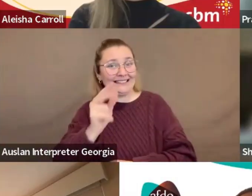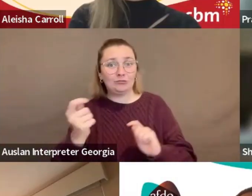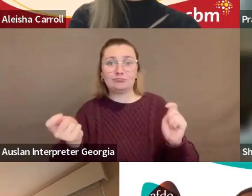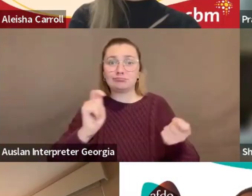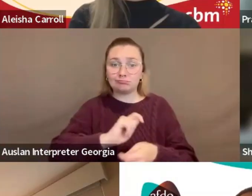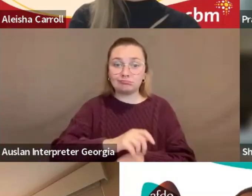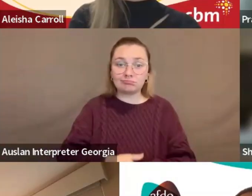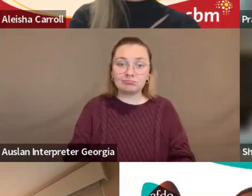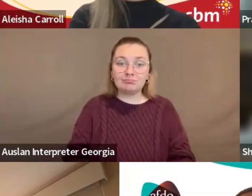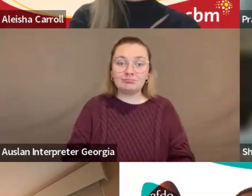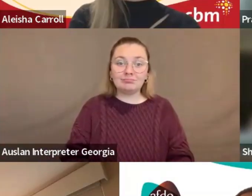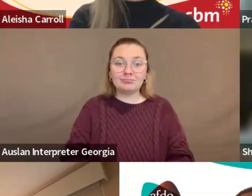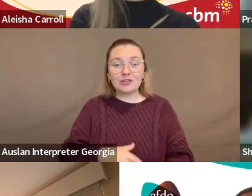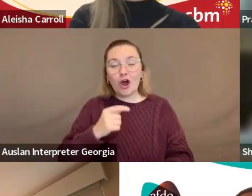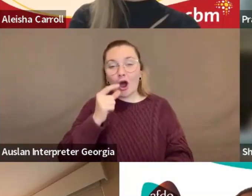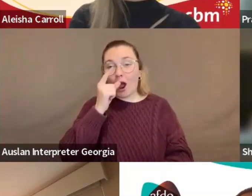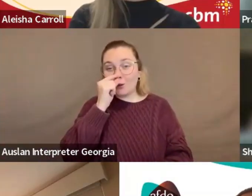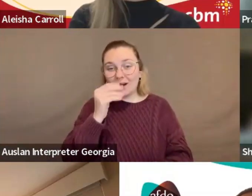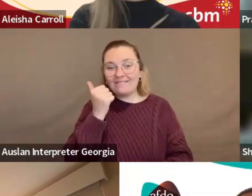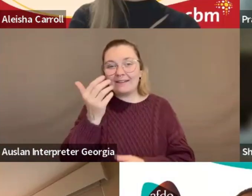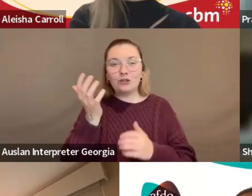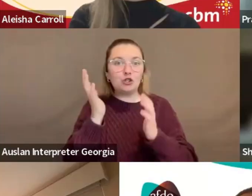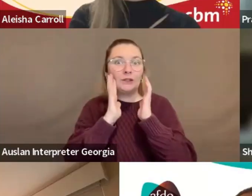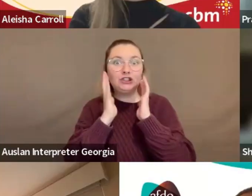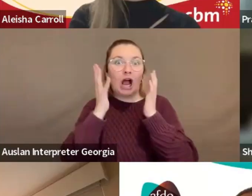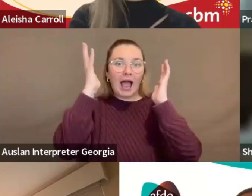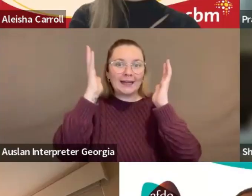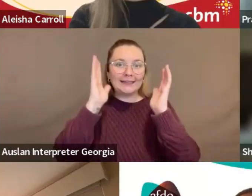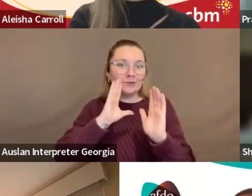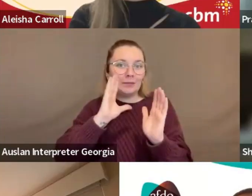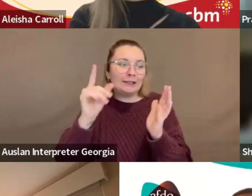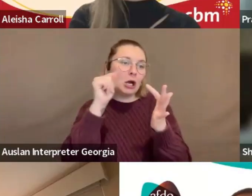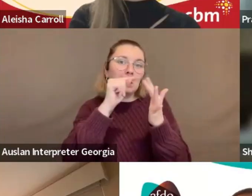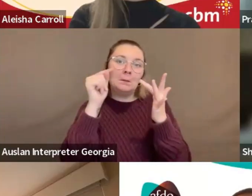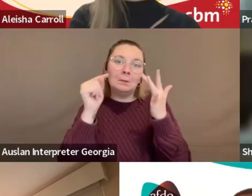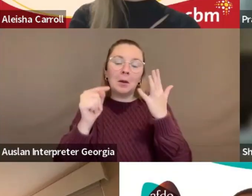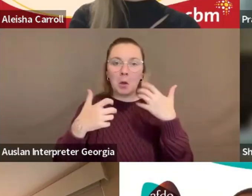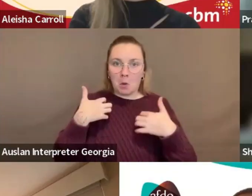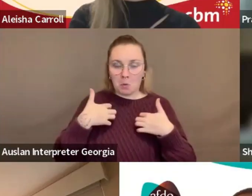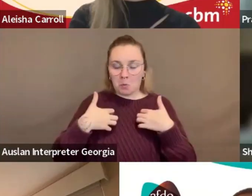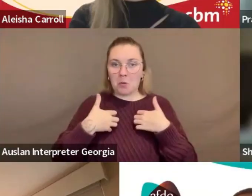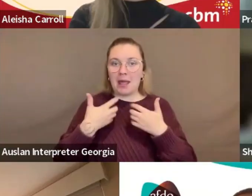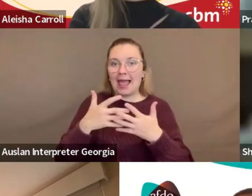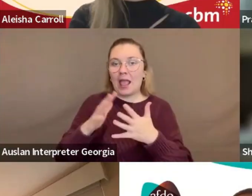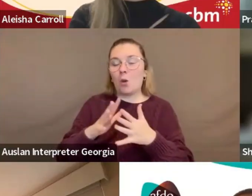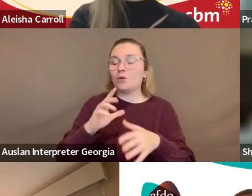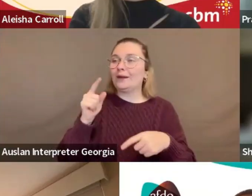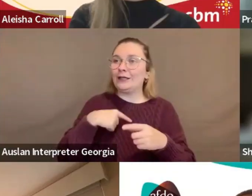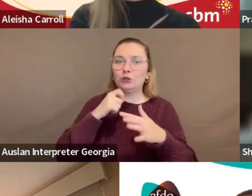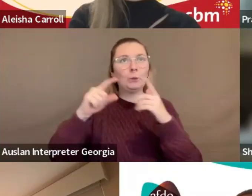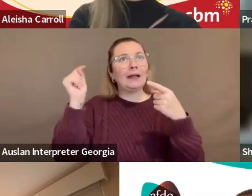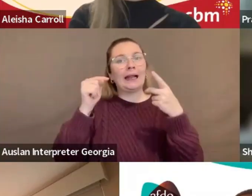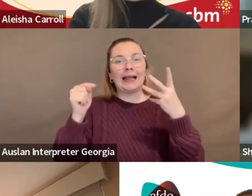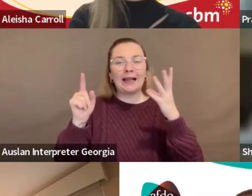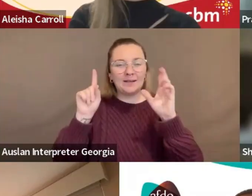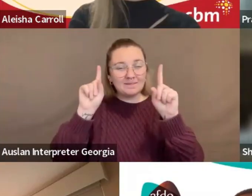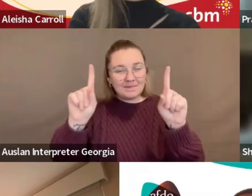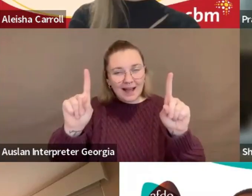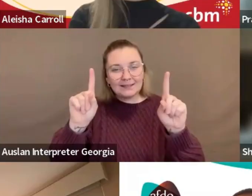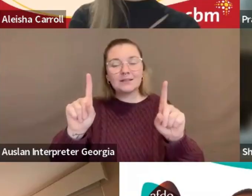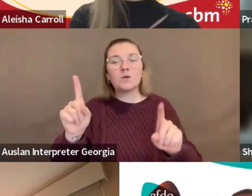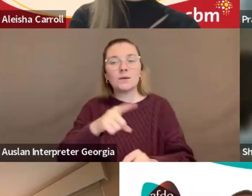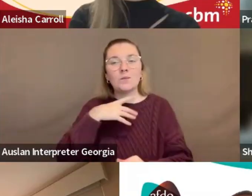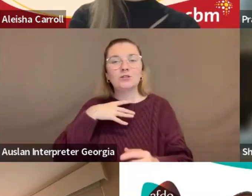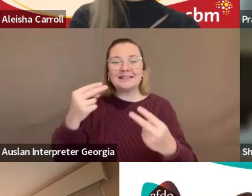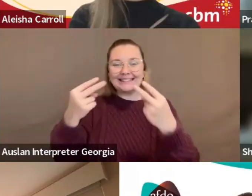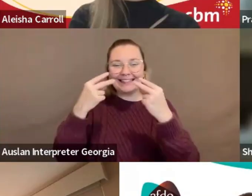I could have given you a shiny speech, which didn't acknowledge the realities as a donor of how sometimes we do work. But Australia, we want to be